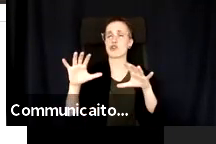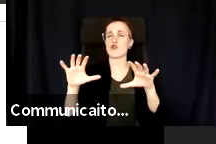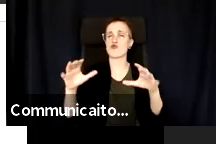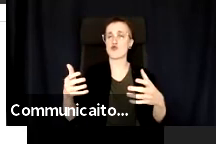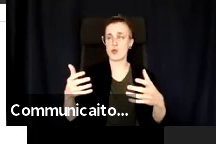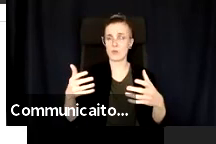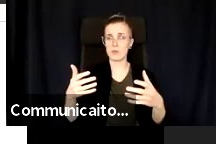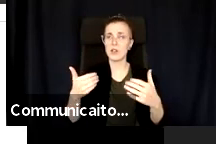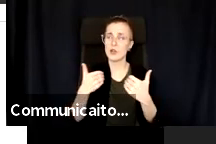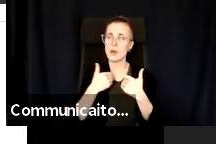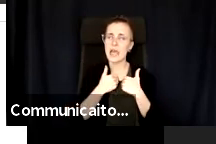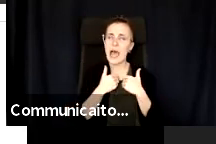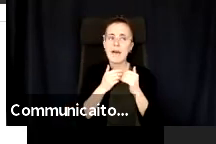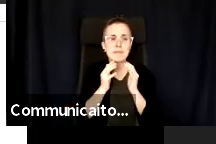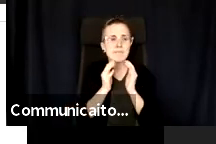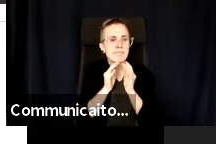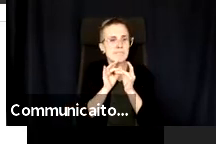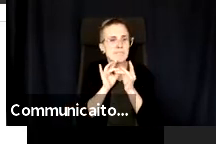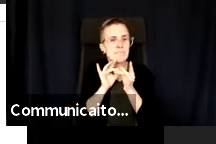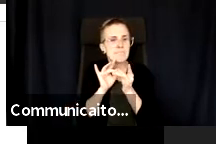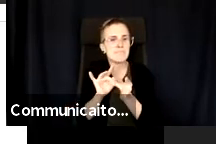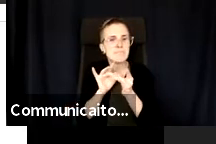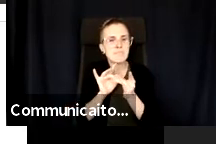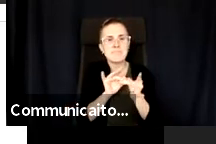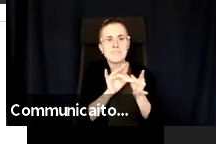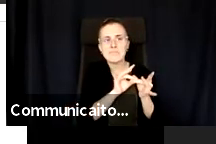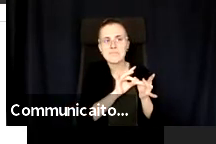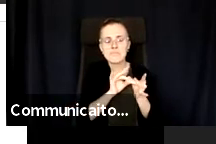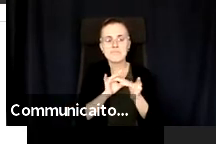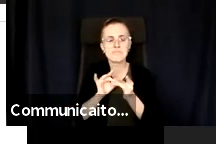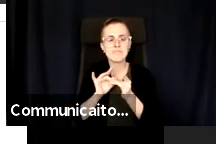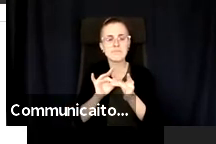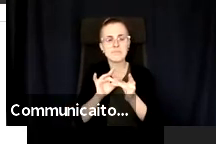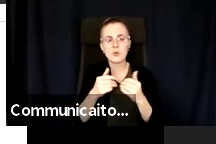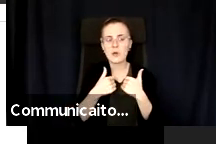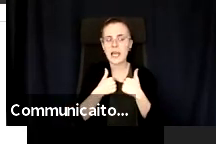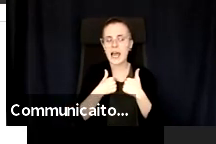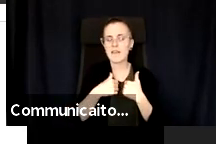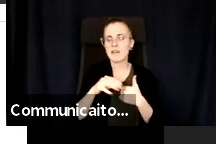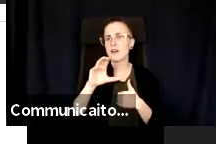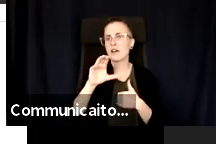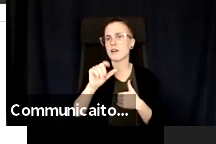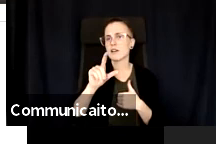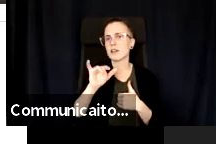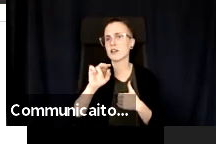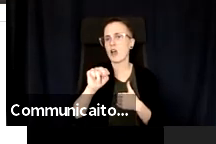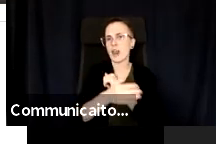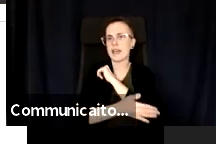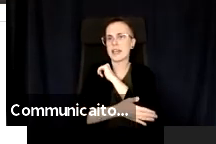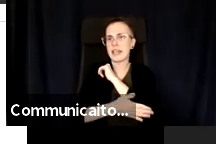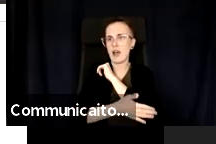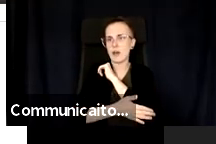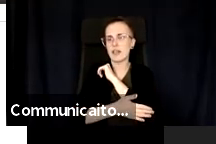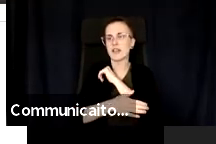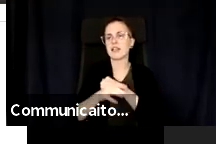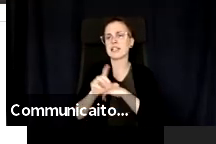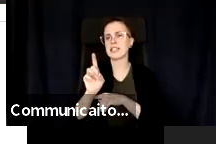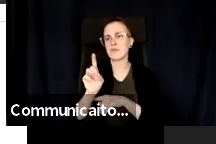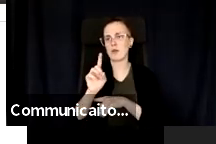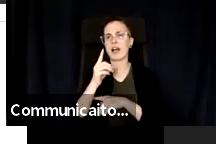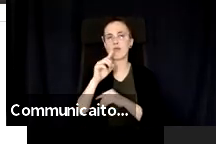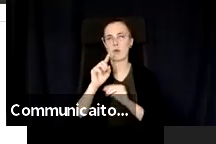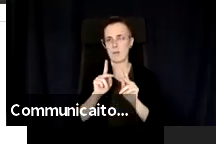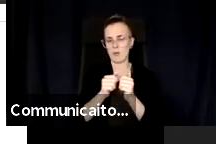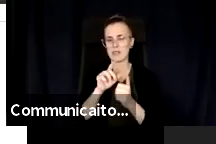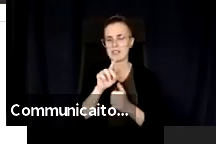tight connection. There's Collin County Democrats with Disabilities. We've had several Miss Wheelchair Texas people come from